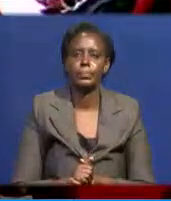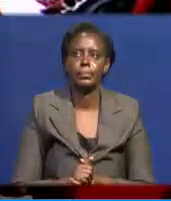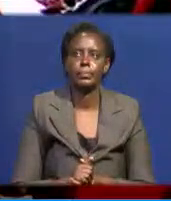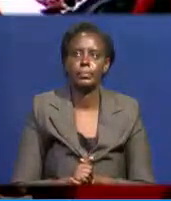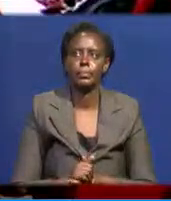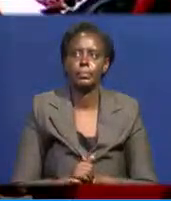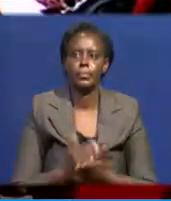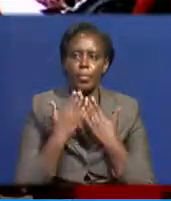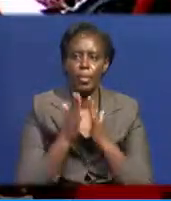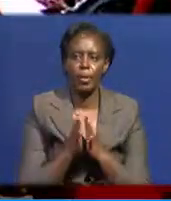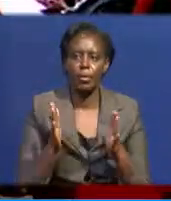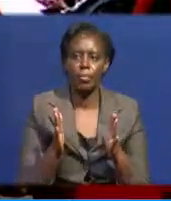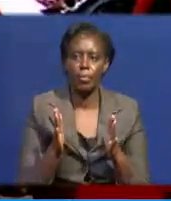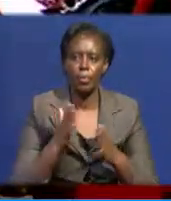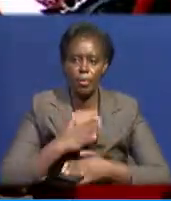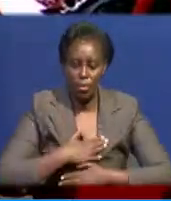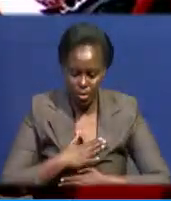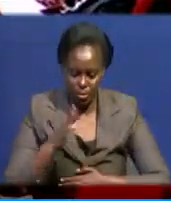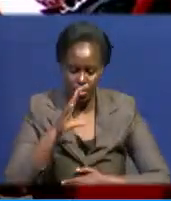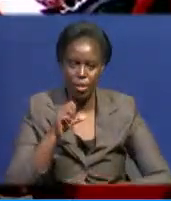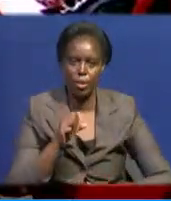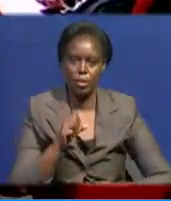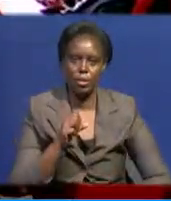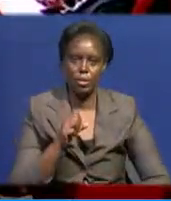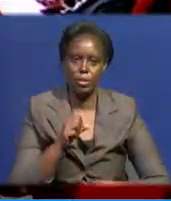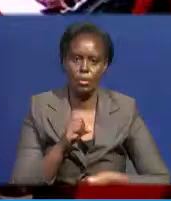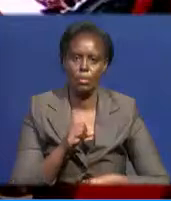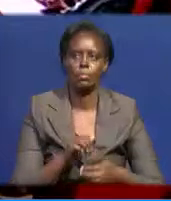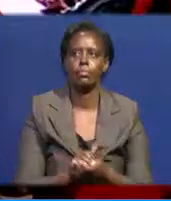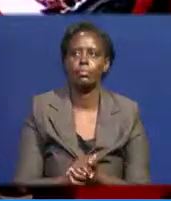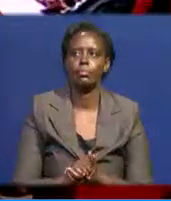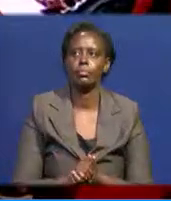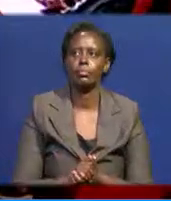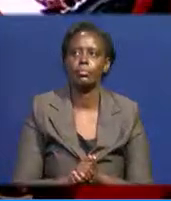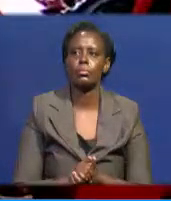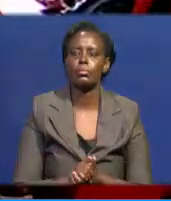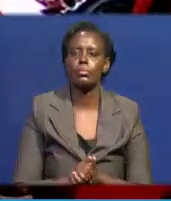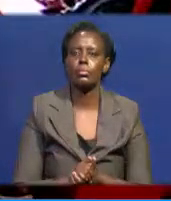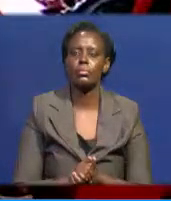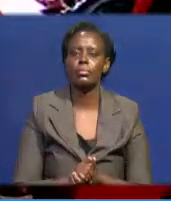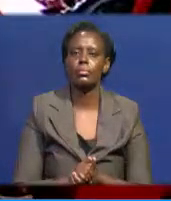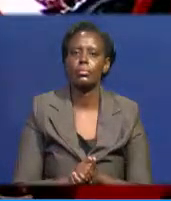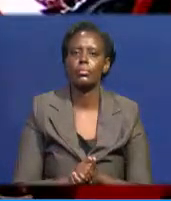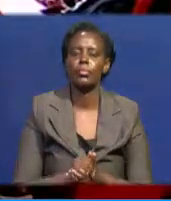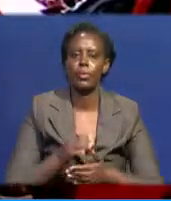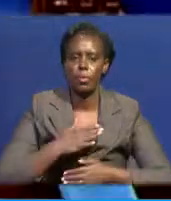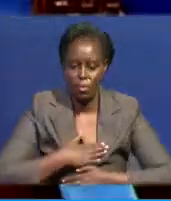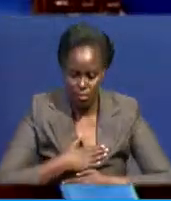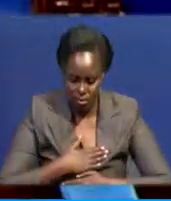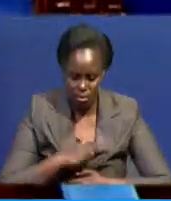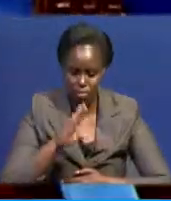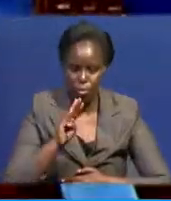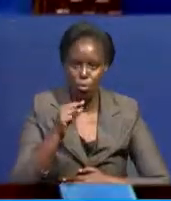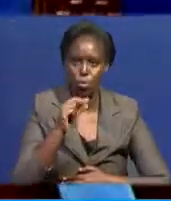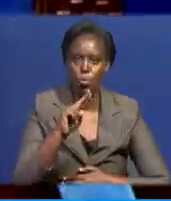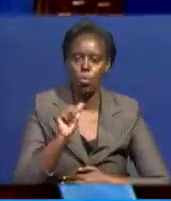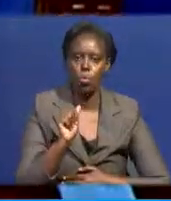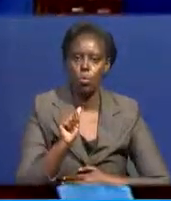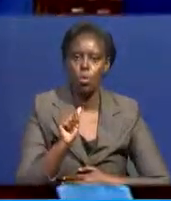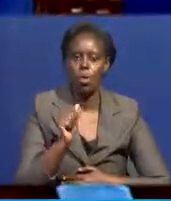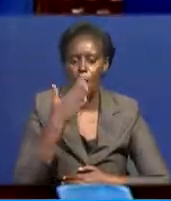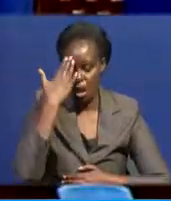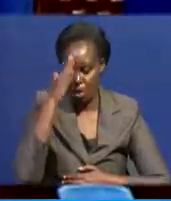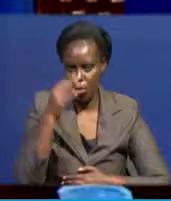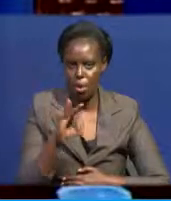Thank you, Honorable CS. Senator Bugwa, I don't